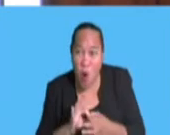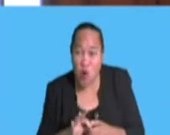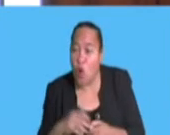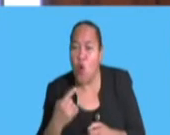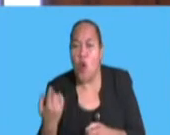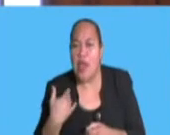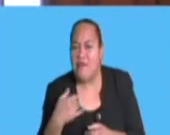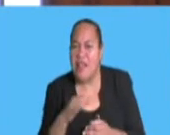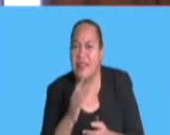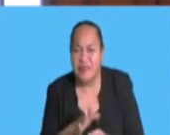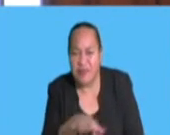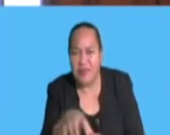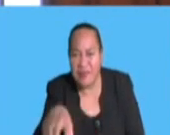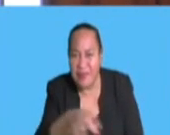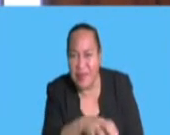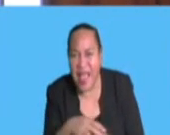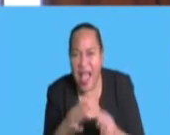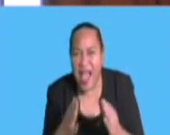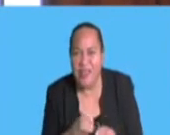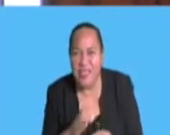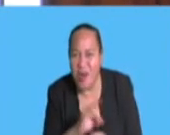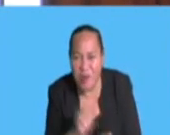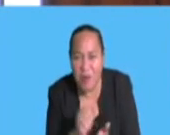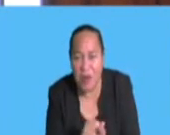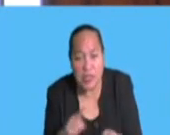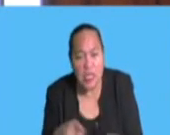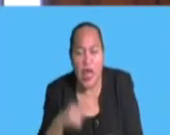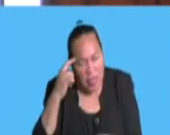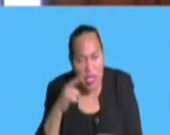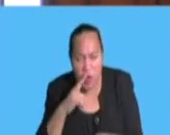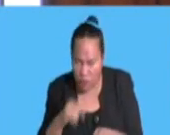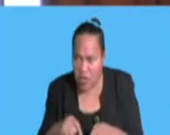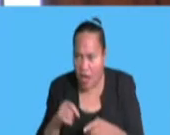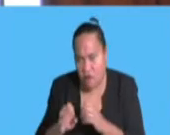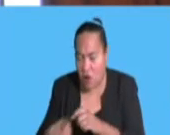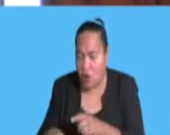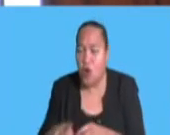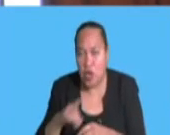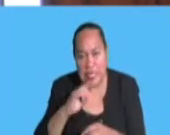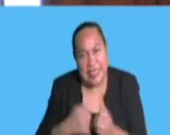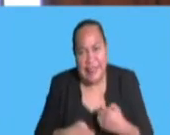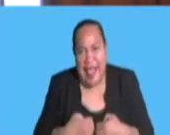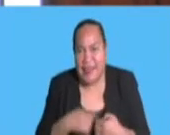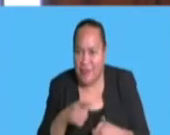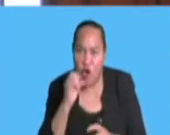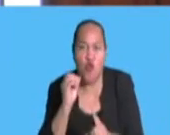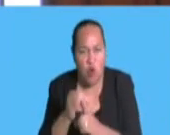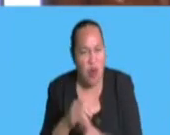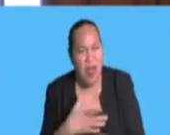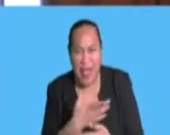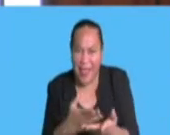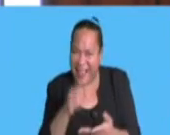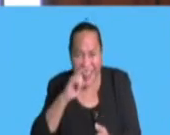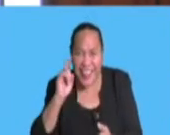informal settlements, is a very achievable goal. It's a very exciting goal. Why can't we see it? Why can't they see it? Why